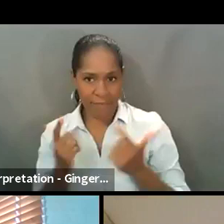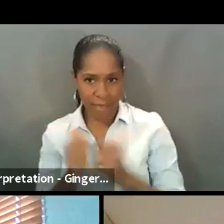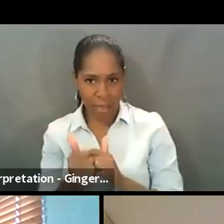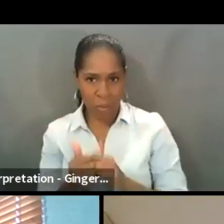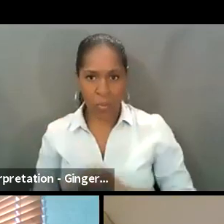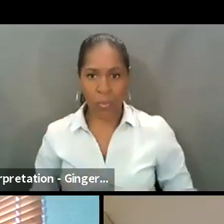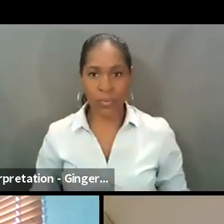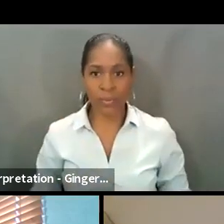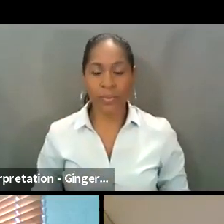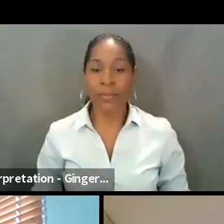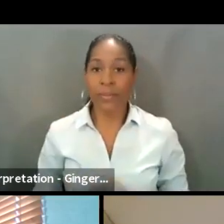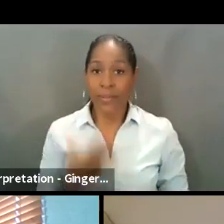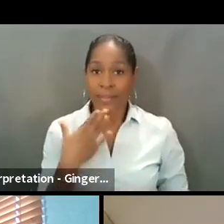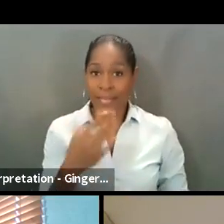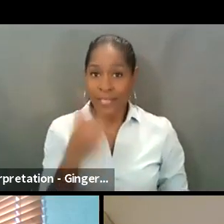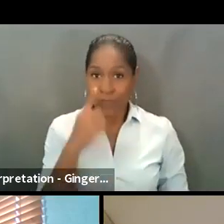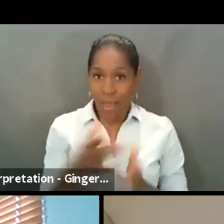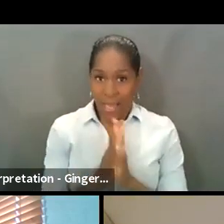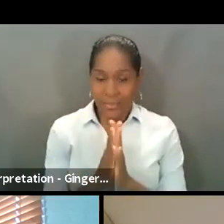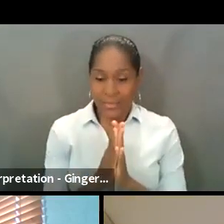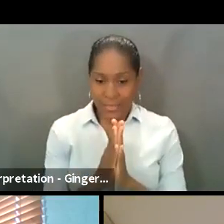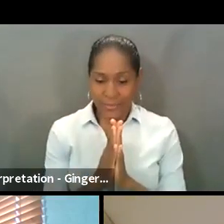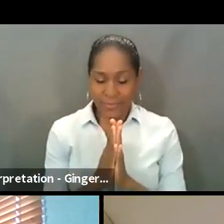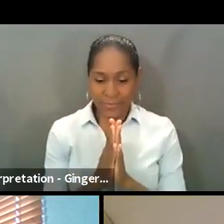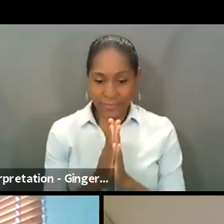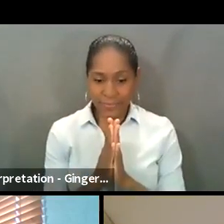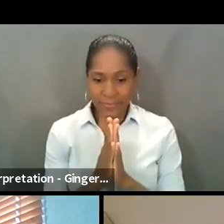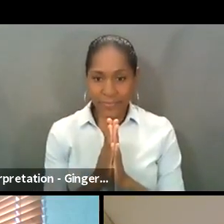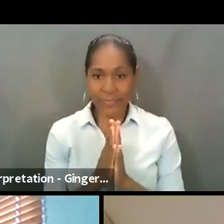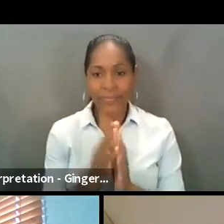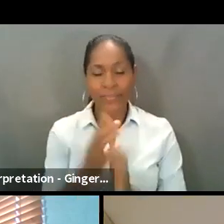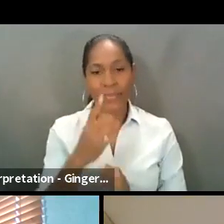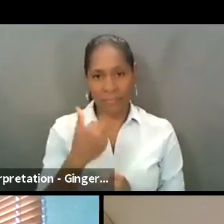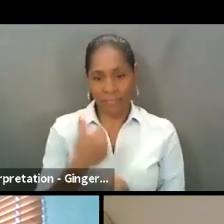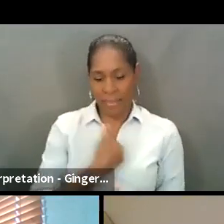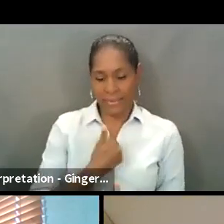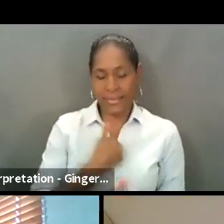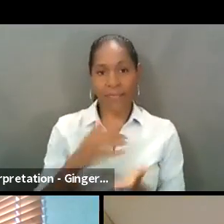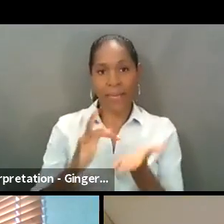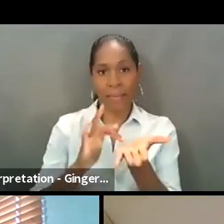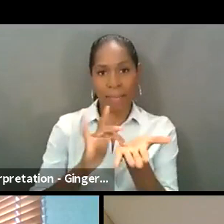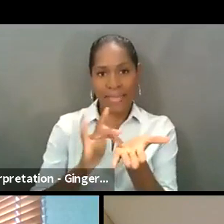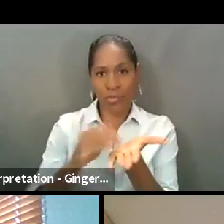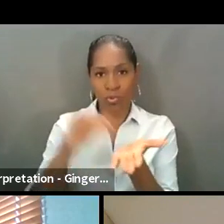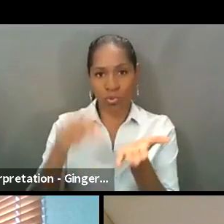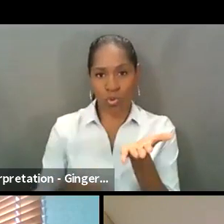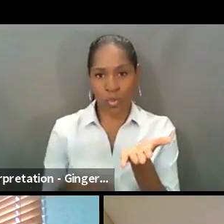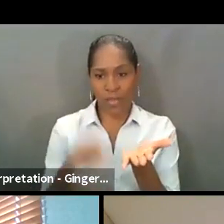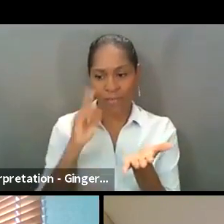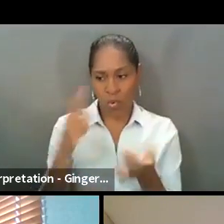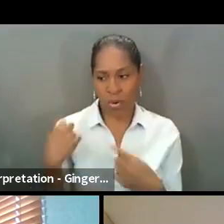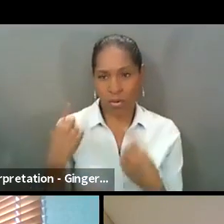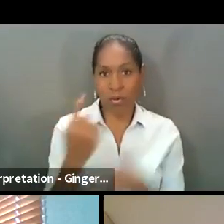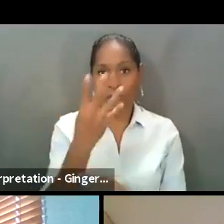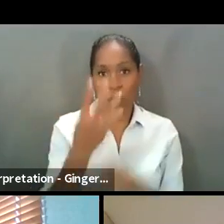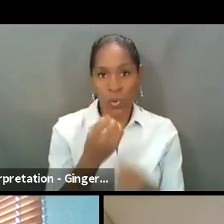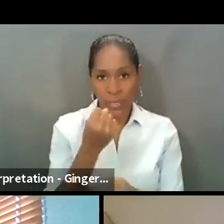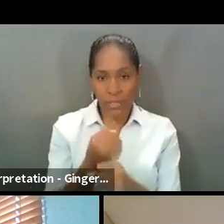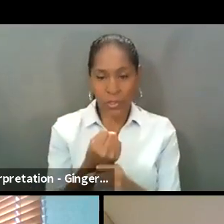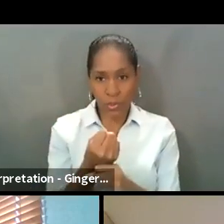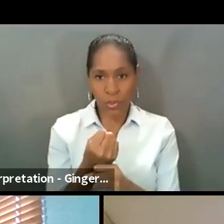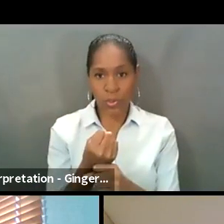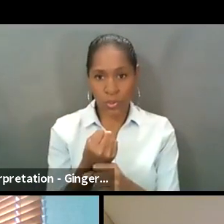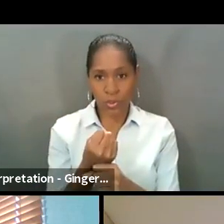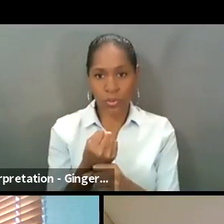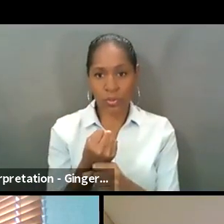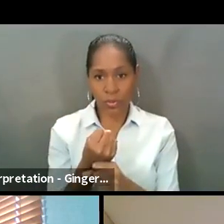Yeah, thanks for asking. I think as a medical student over the last 4 years, I've been